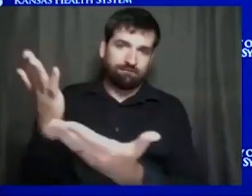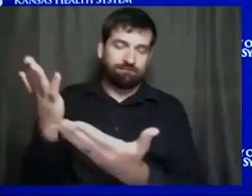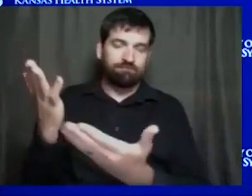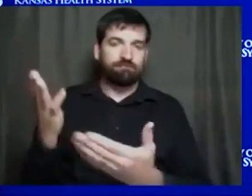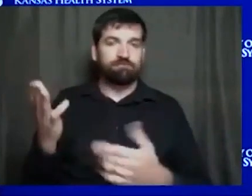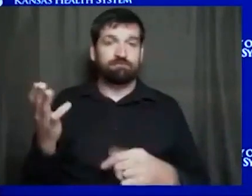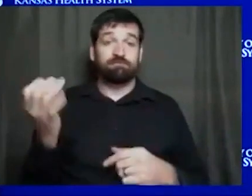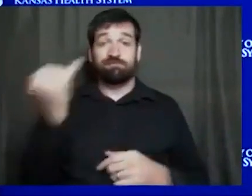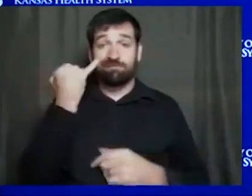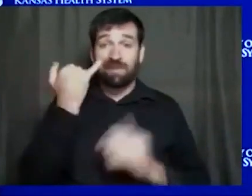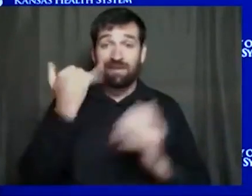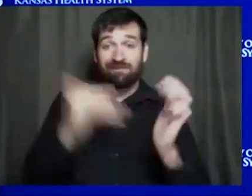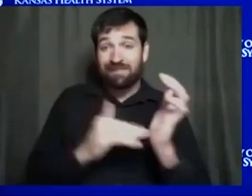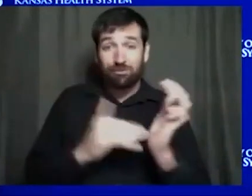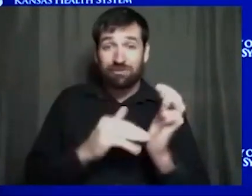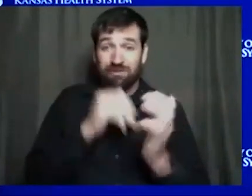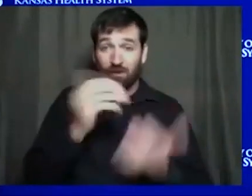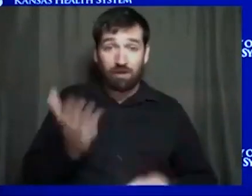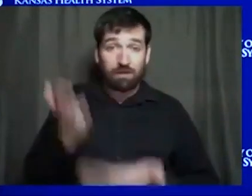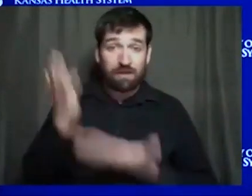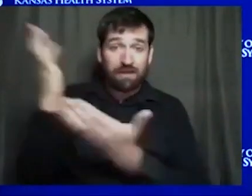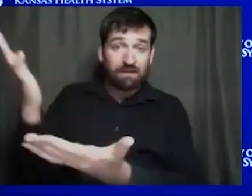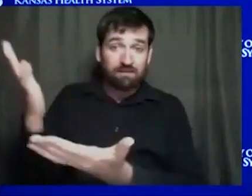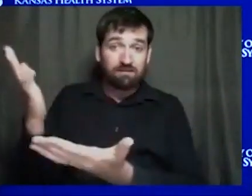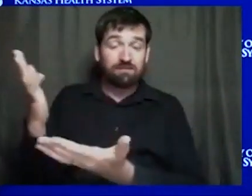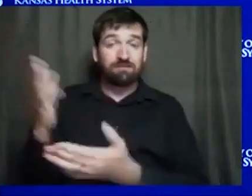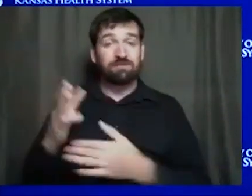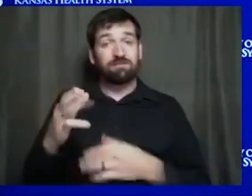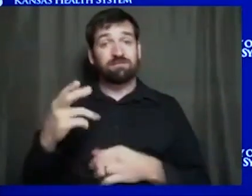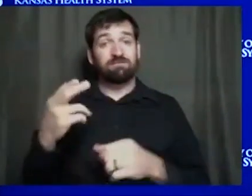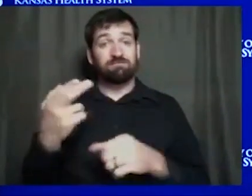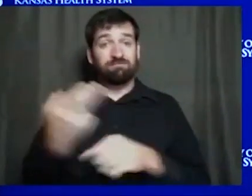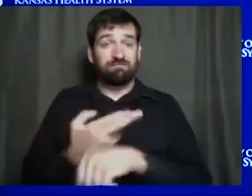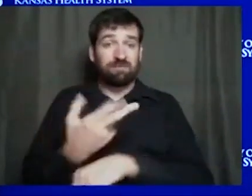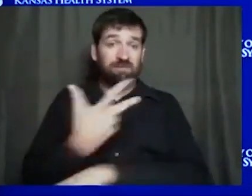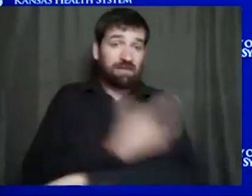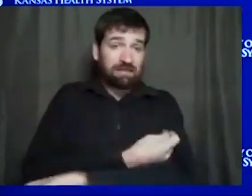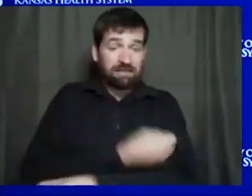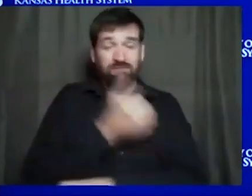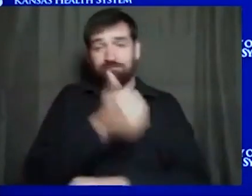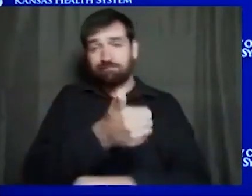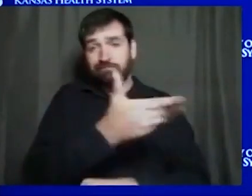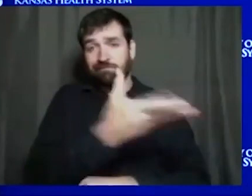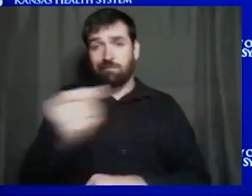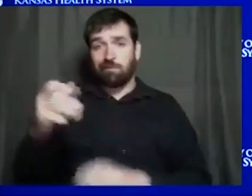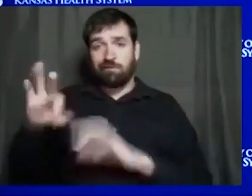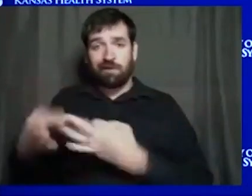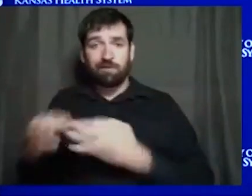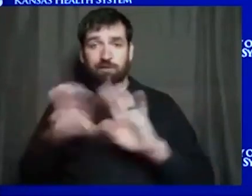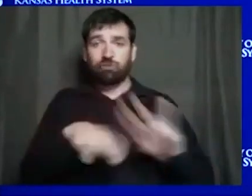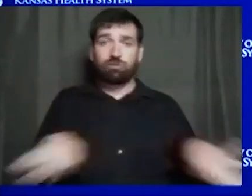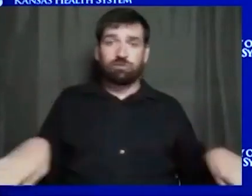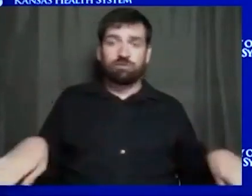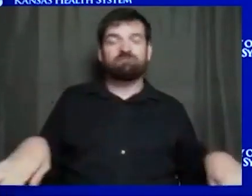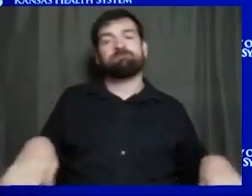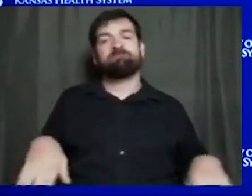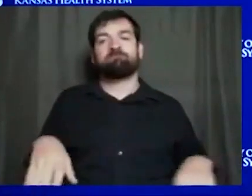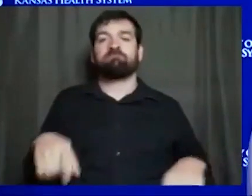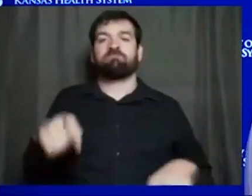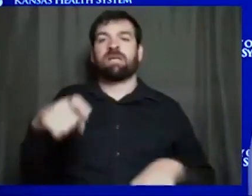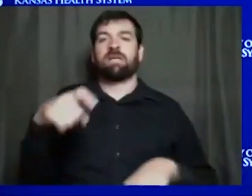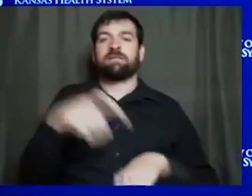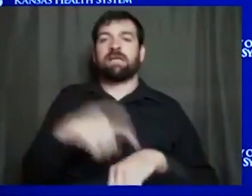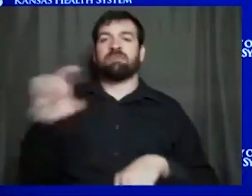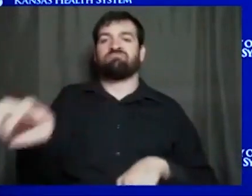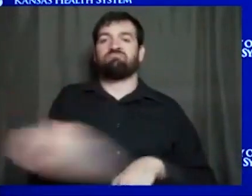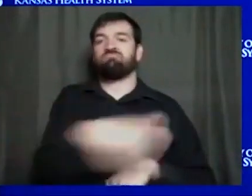not recommending getting dosed with the vaccine either to you or your loved ones or your children, it's probably time to seek other providers. It would